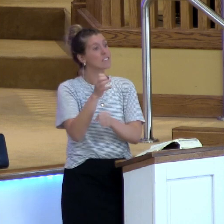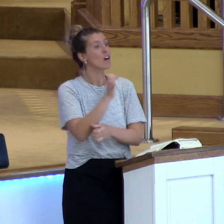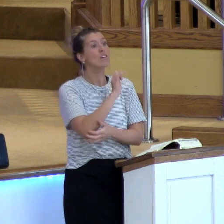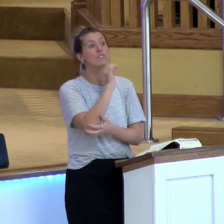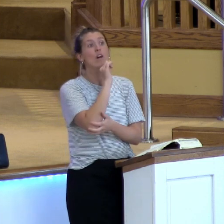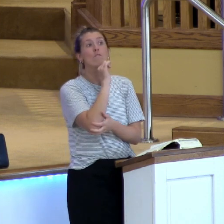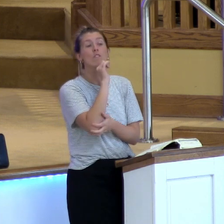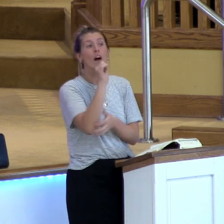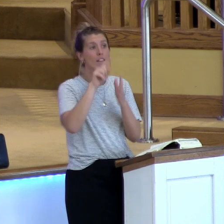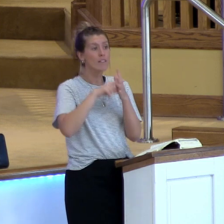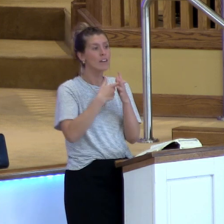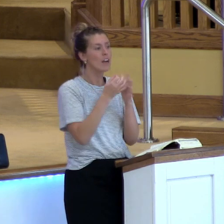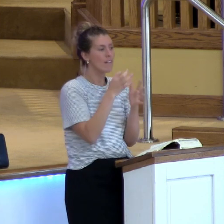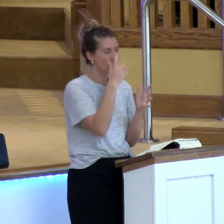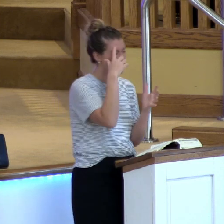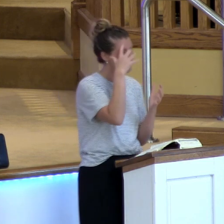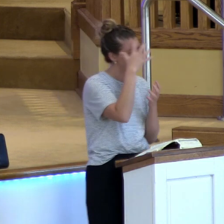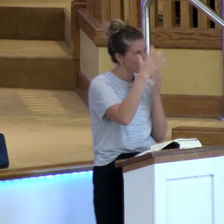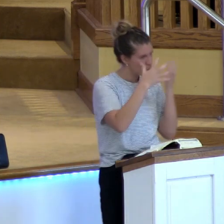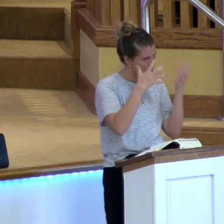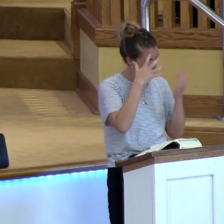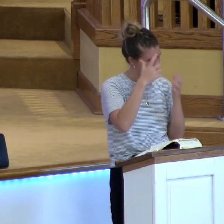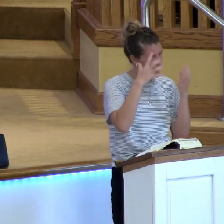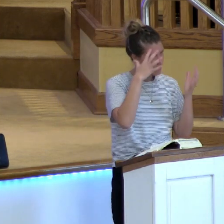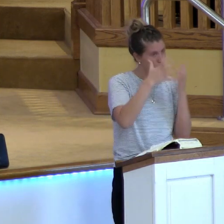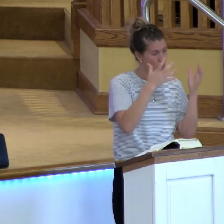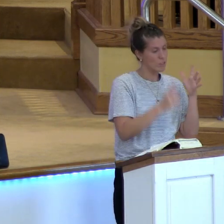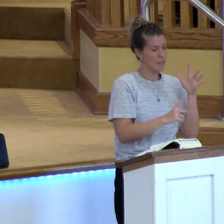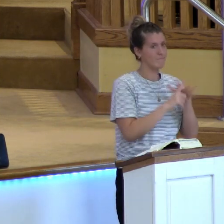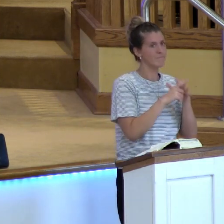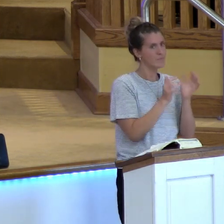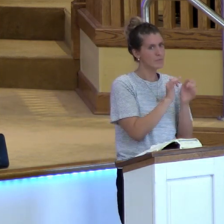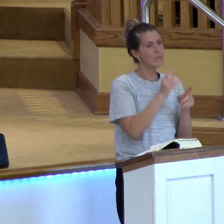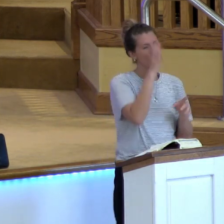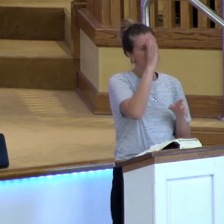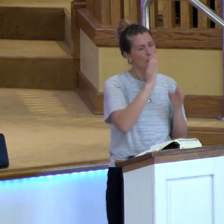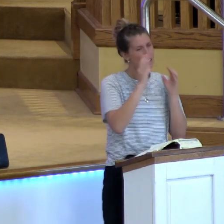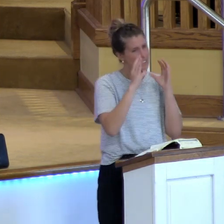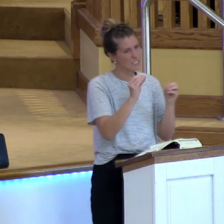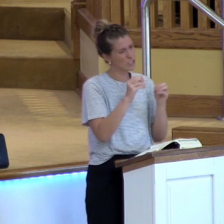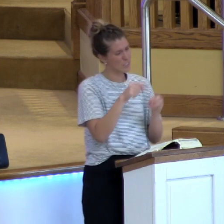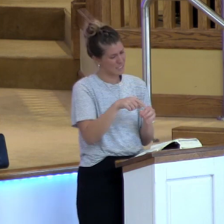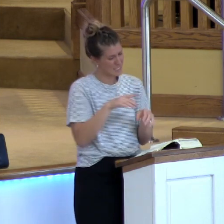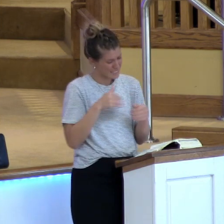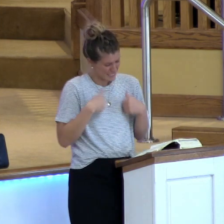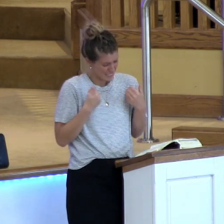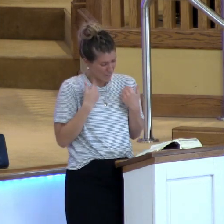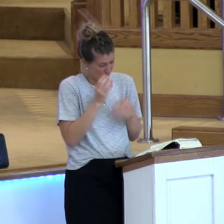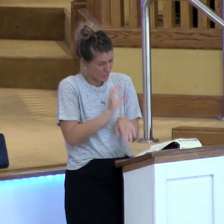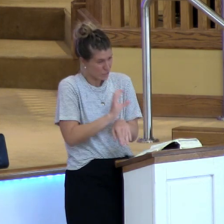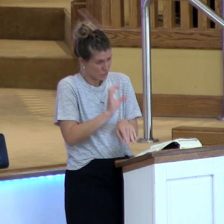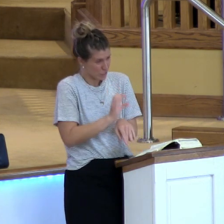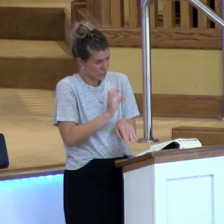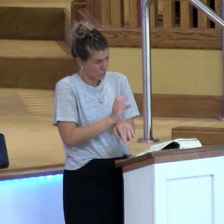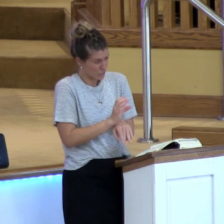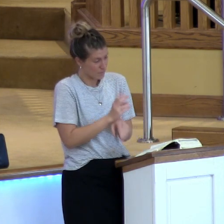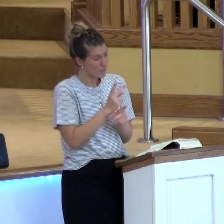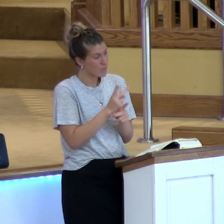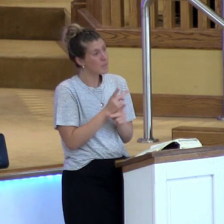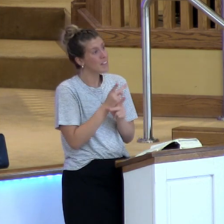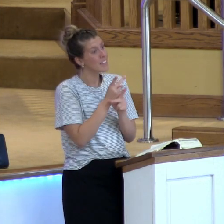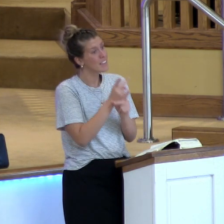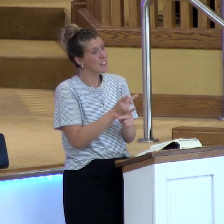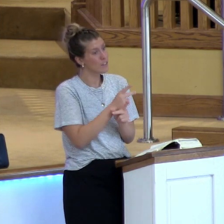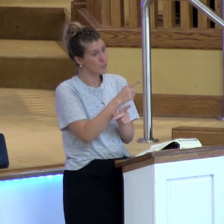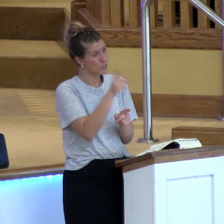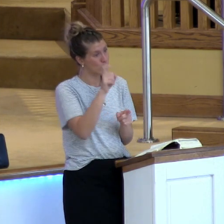of confusion. Confusion is something else that comes. And so God is teaching this early young church at Thessalonica, be careful, you